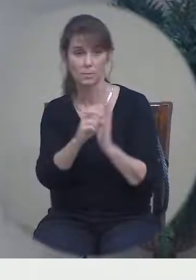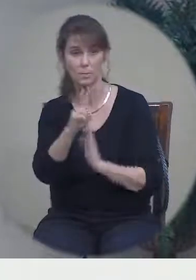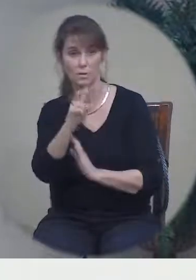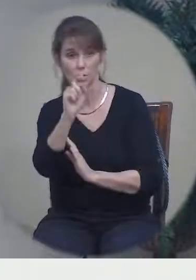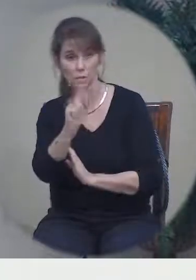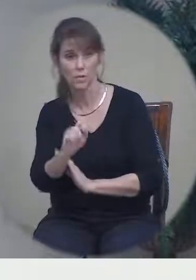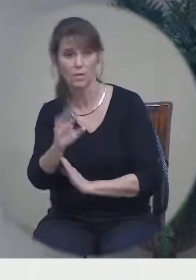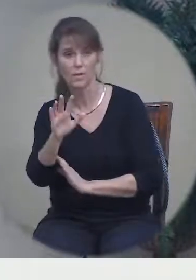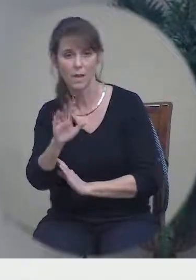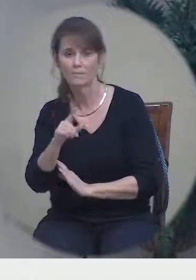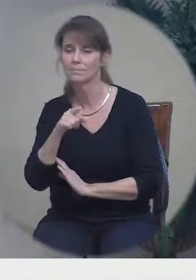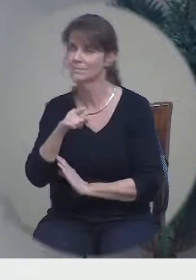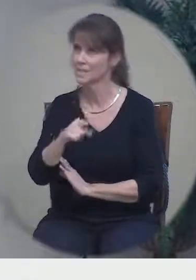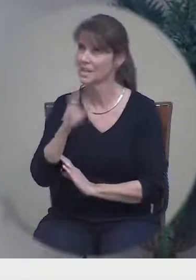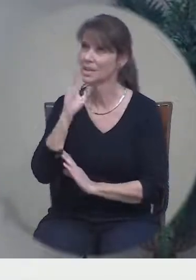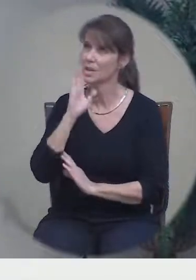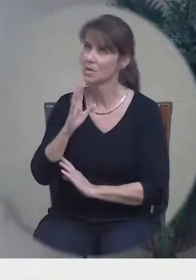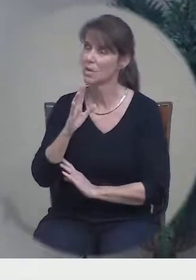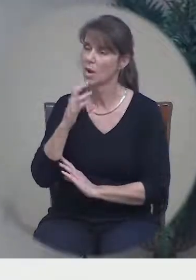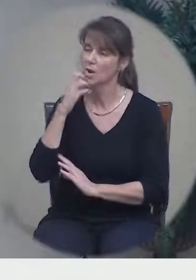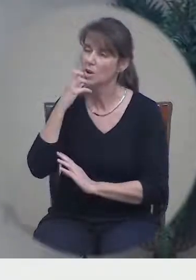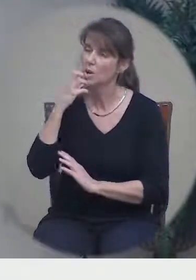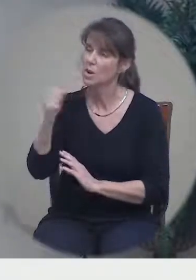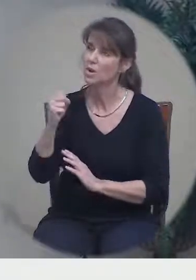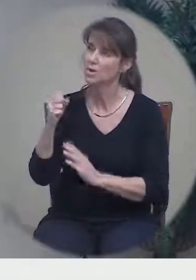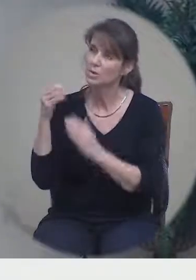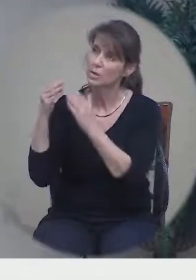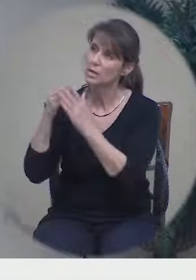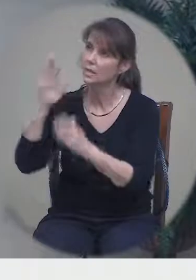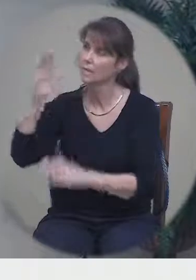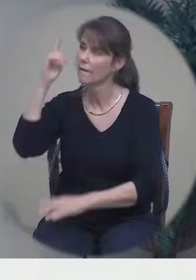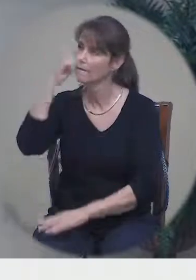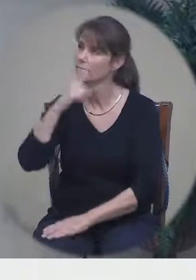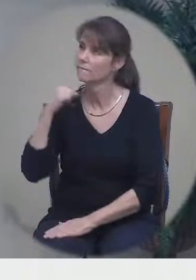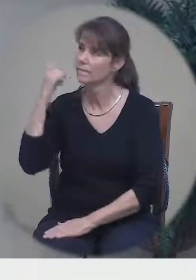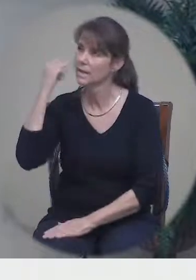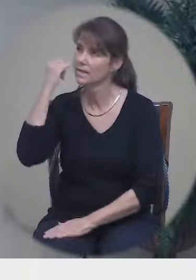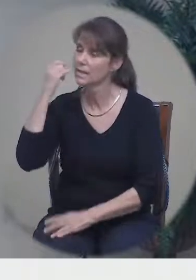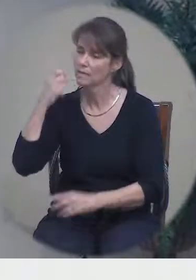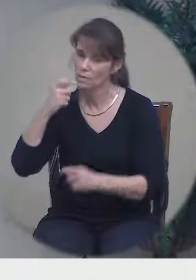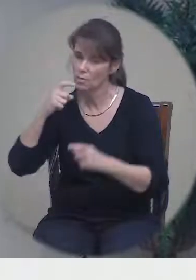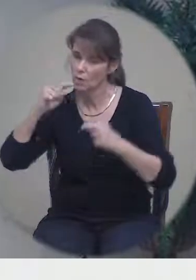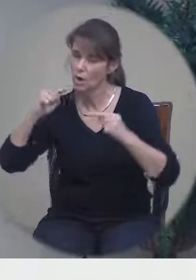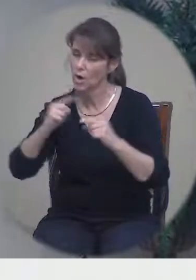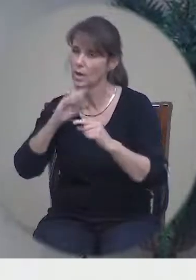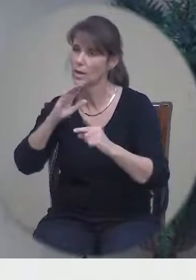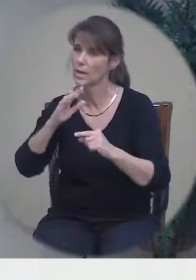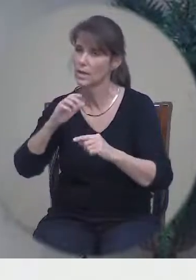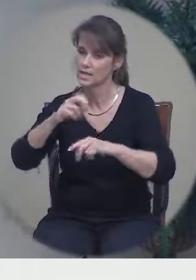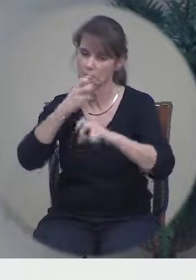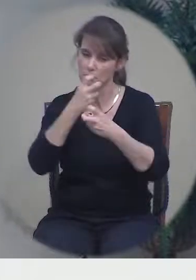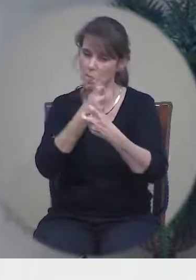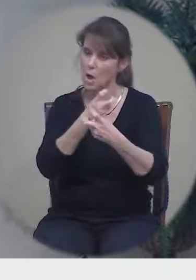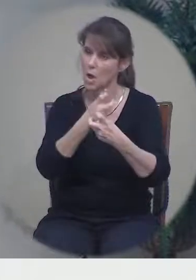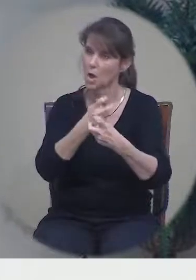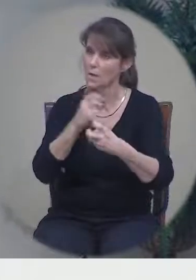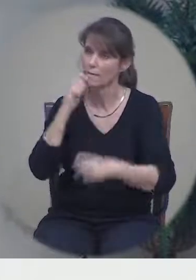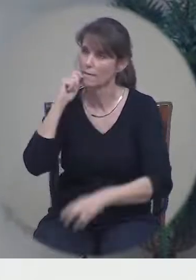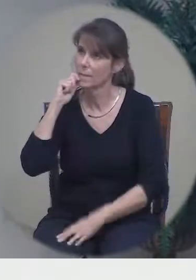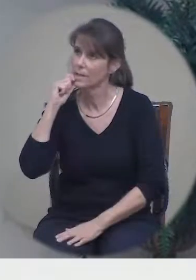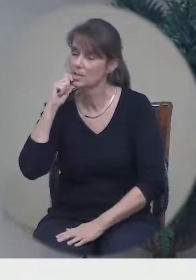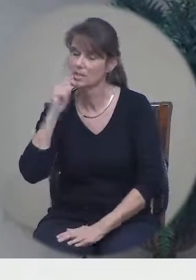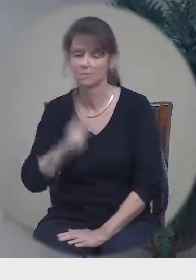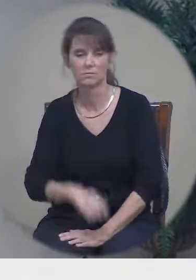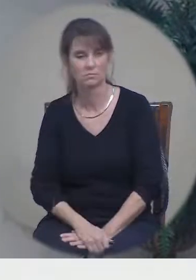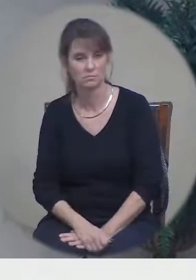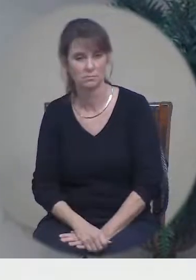will curse you to his face if you reach out and touch his bone and flesh." And Job was so concerned about that. Why did